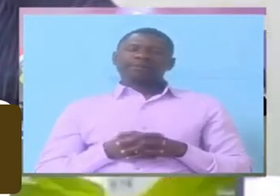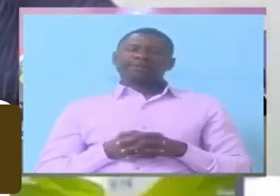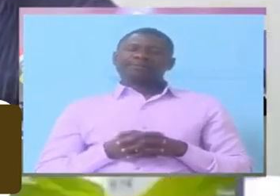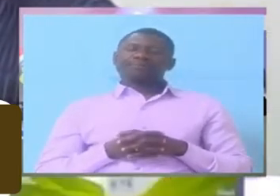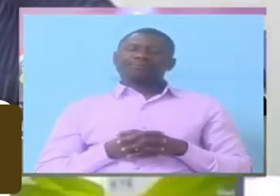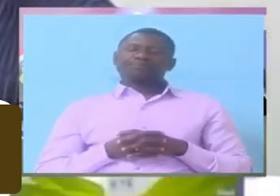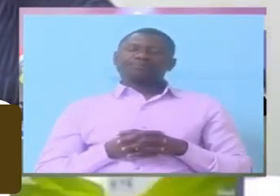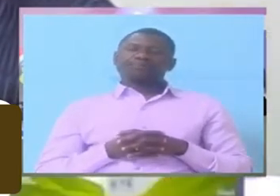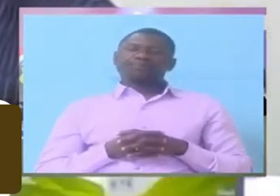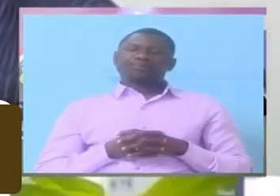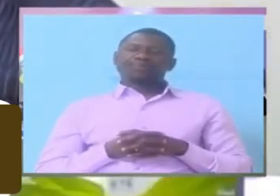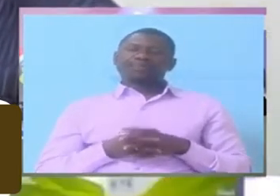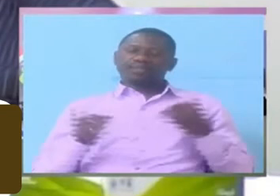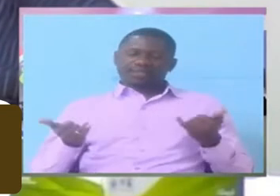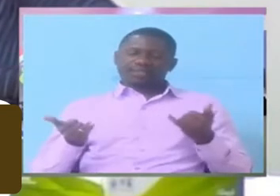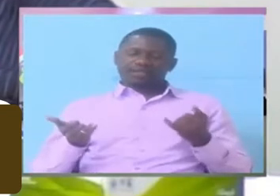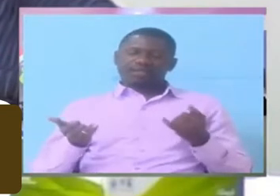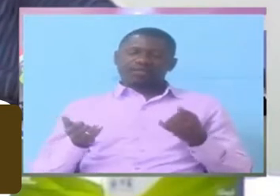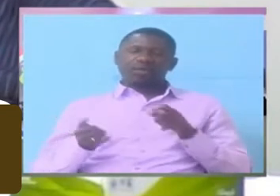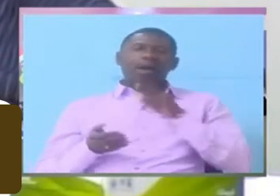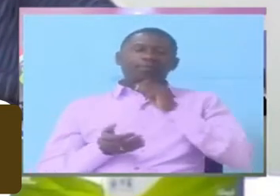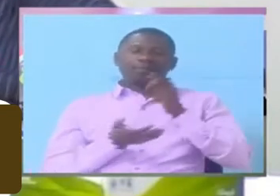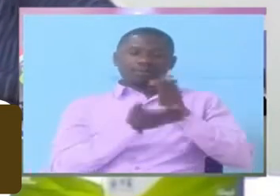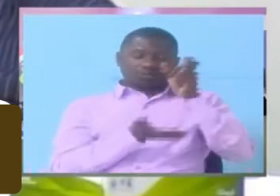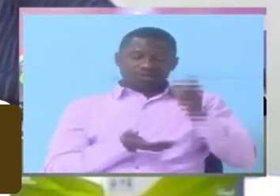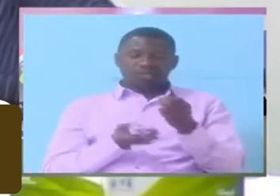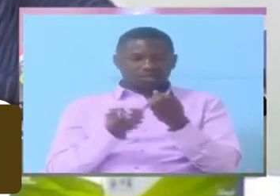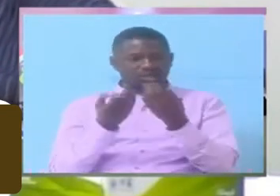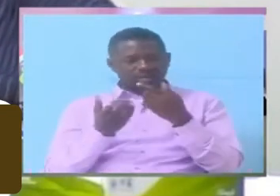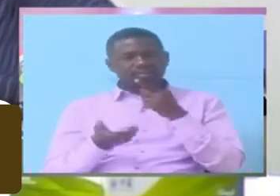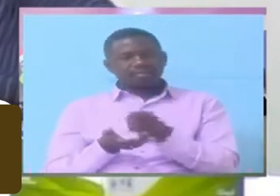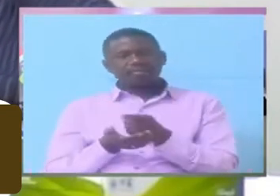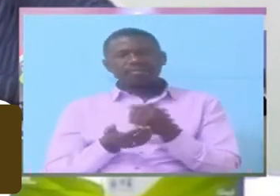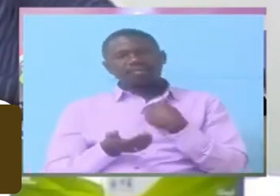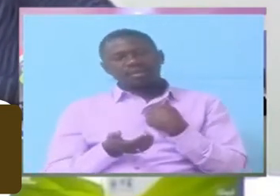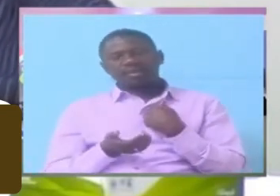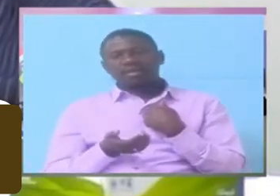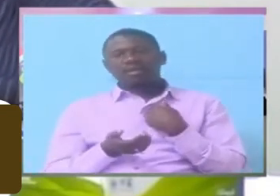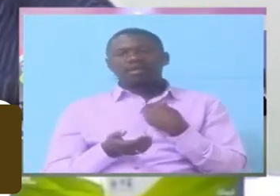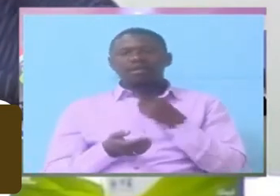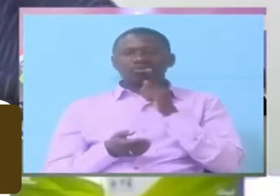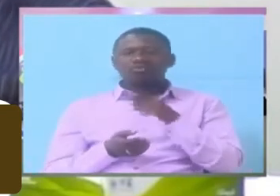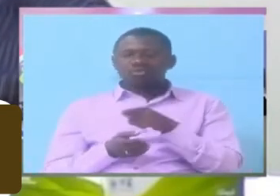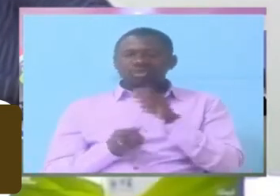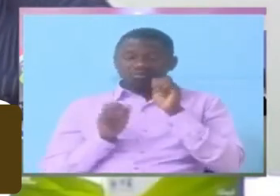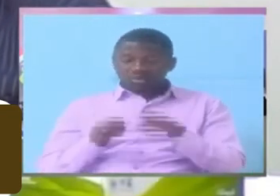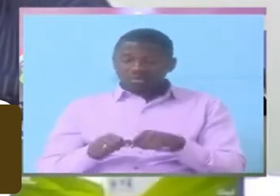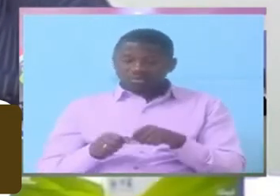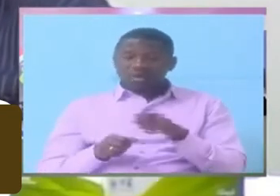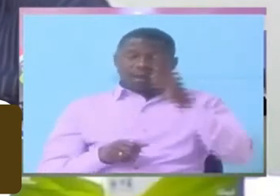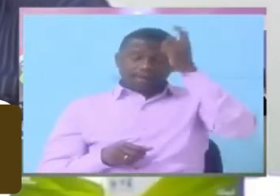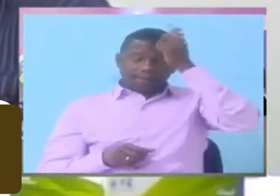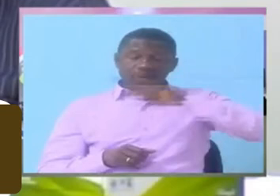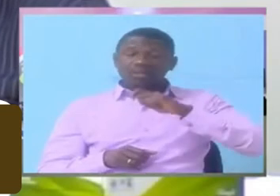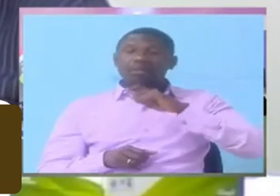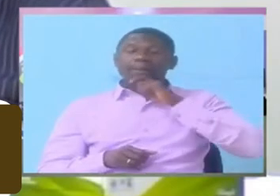Mr. Witness. Siedo afanye. Should a police complaint against a fellow policeman be a matter that should